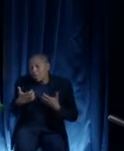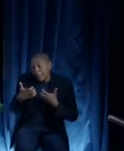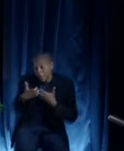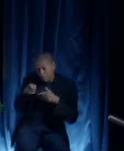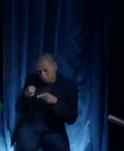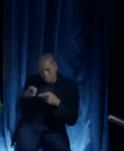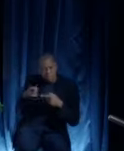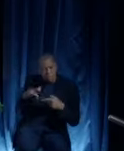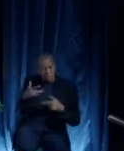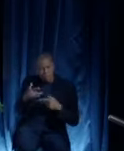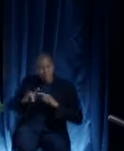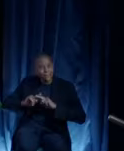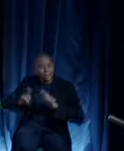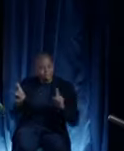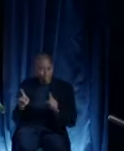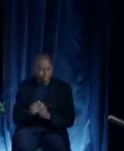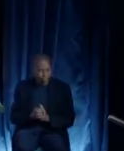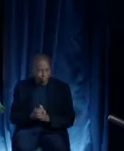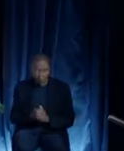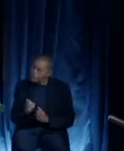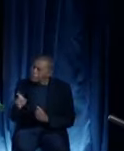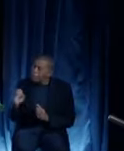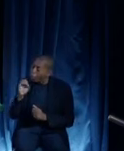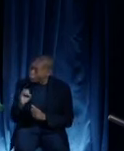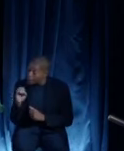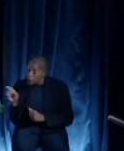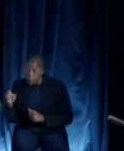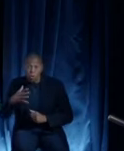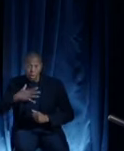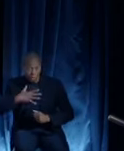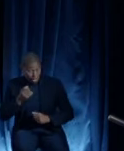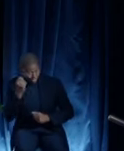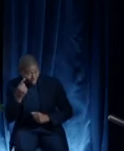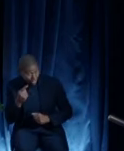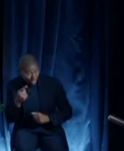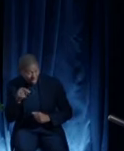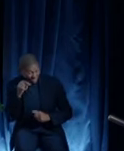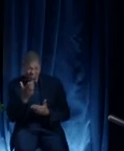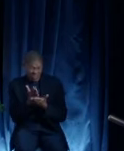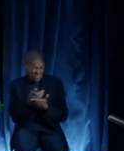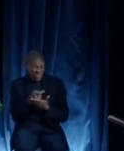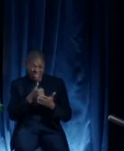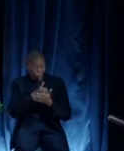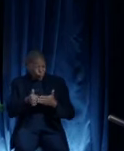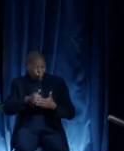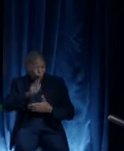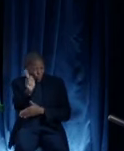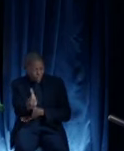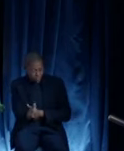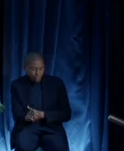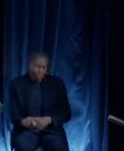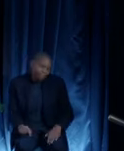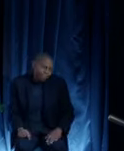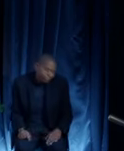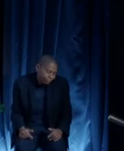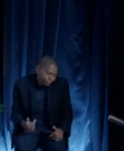you are pro the idea of well, at least the fact that people are people. I have the same problems with saying they're just